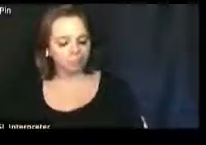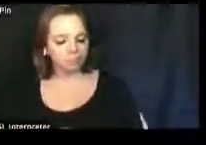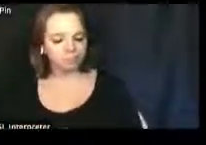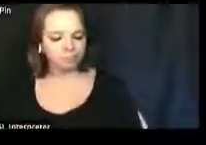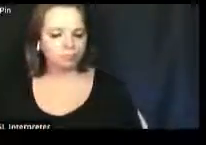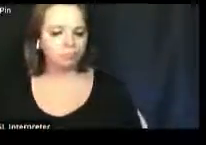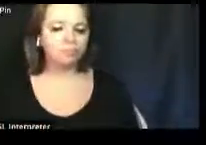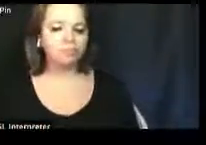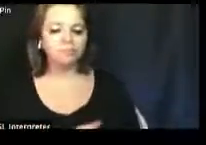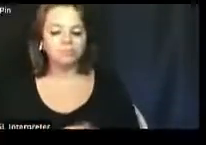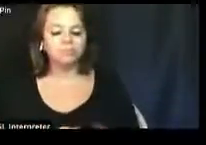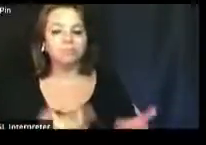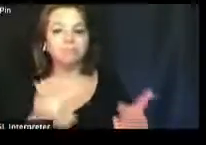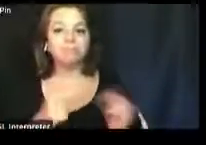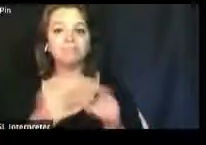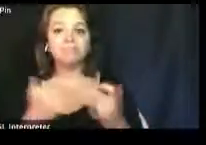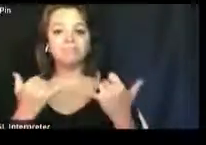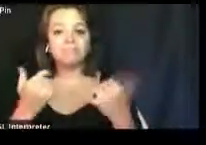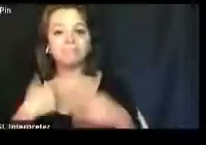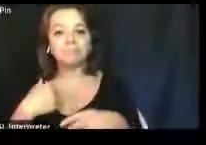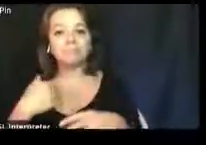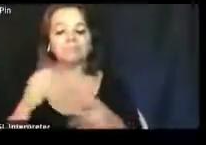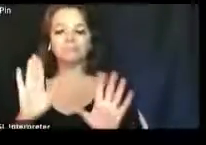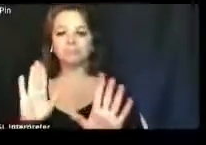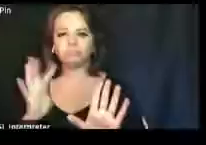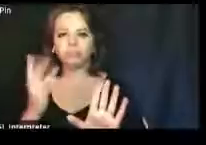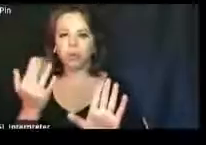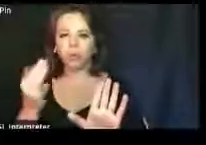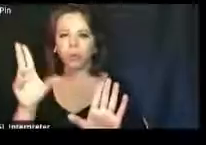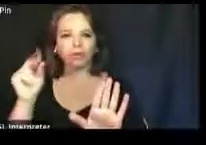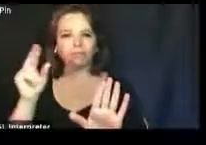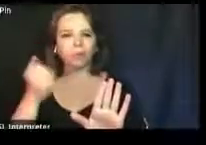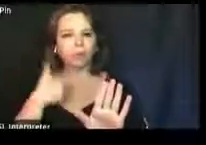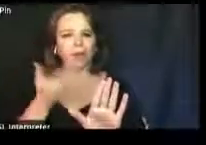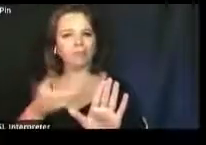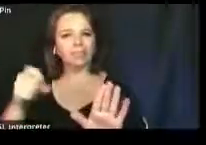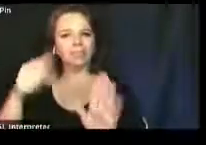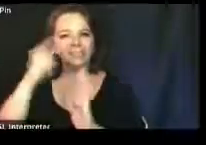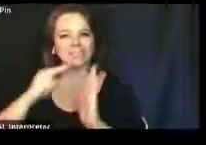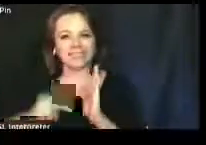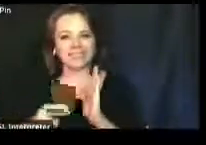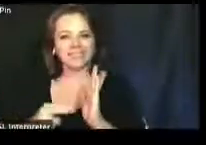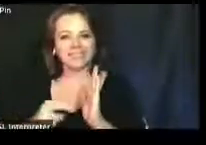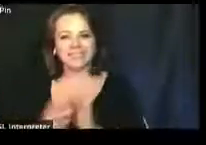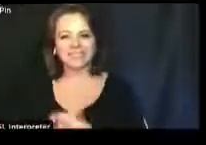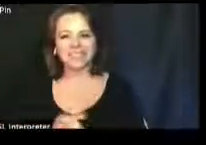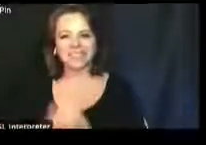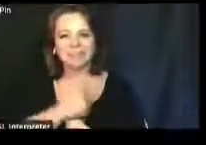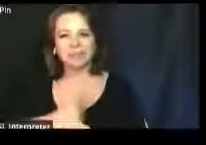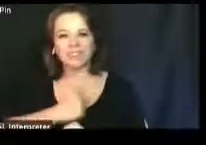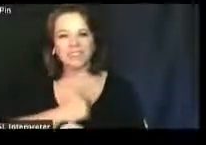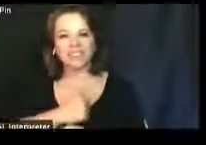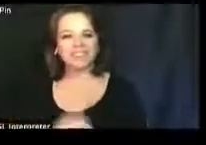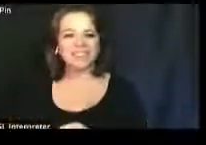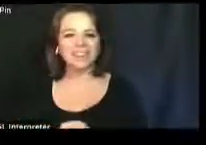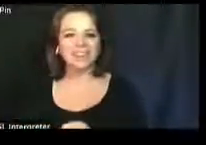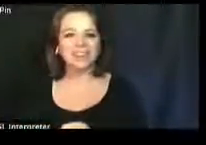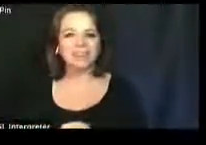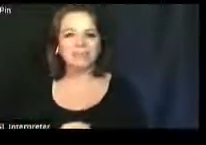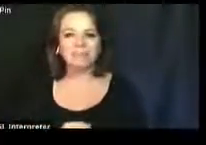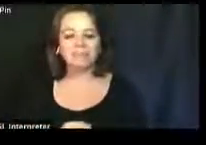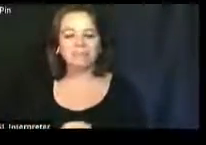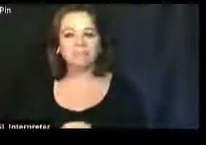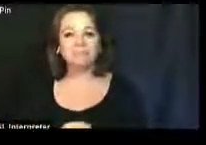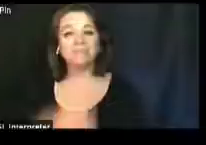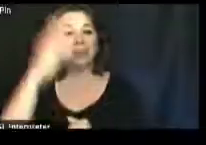Right now we will have oh, wait, no, I have things to read. I apologize. Welcome to the